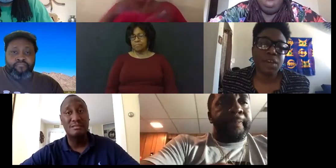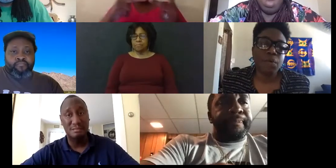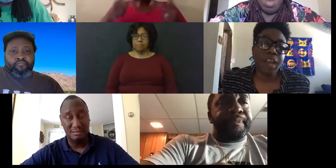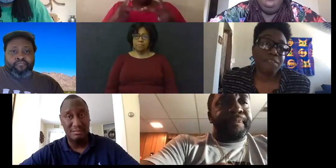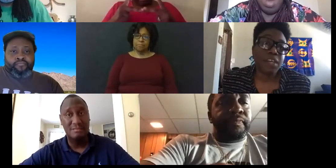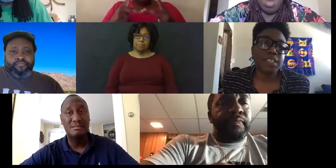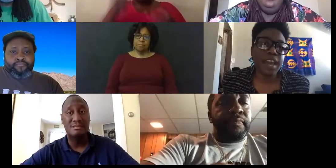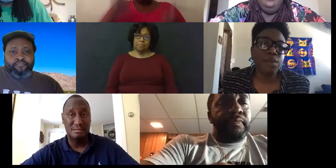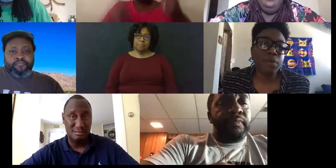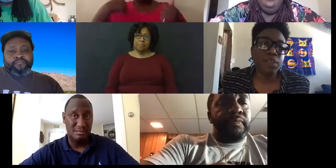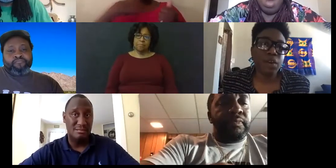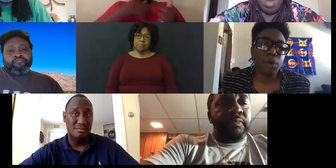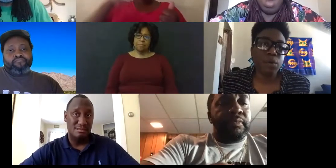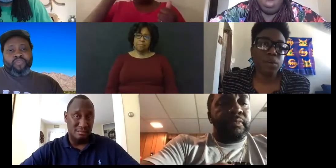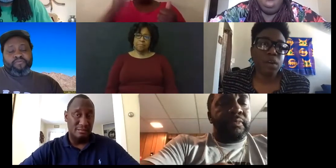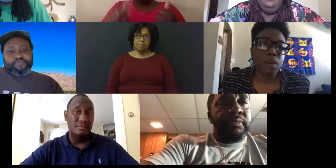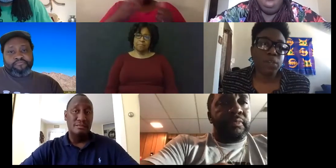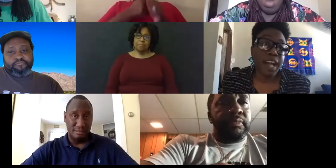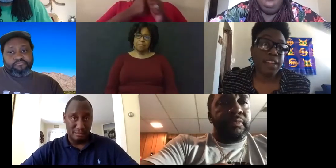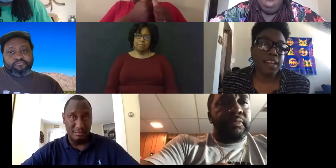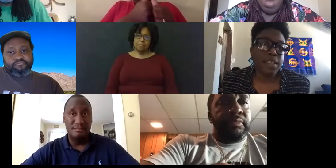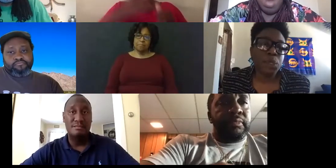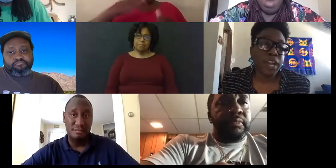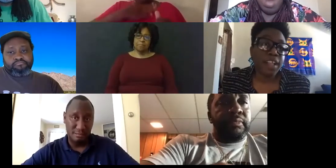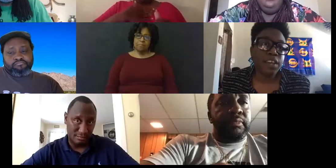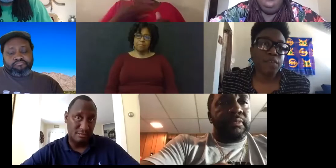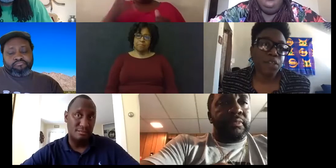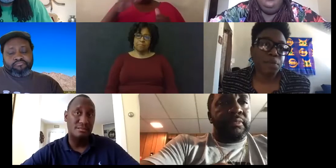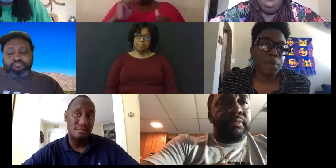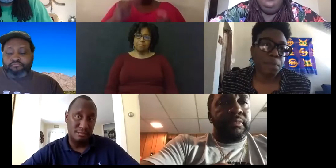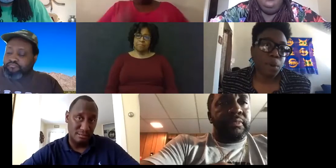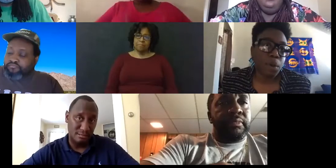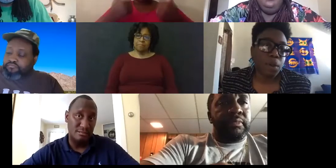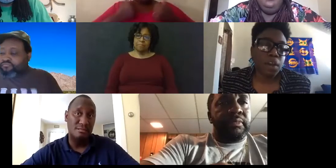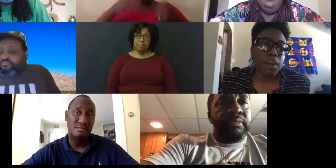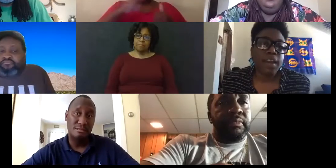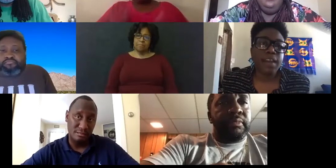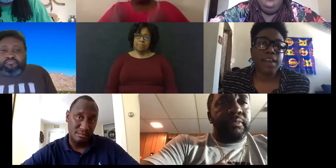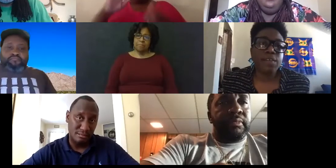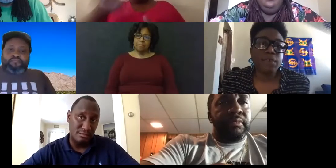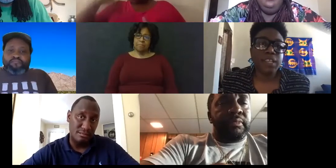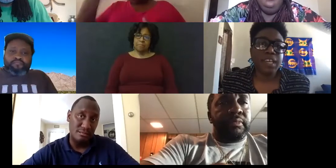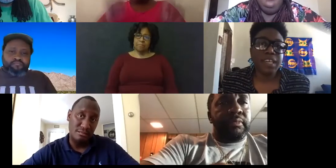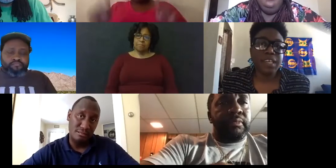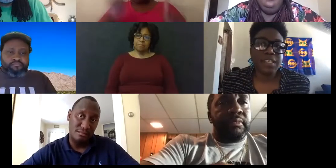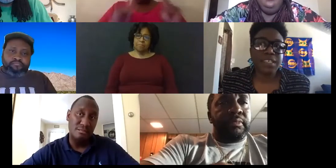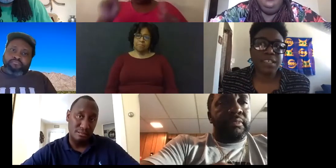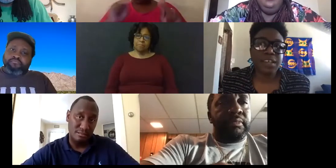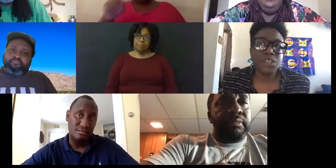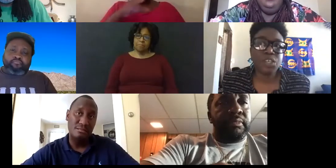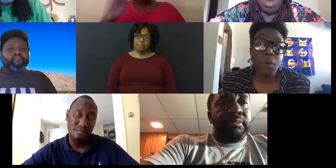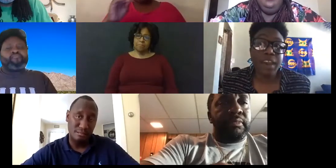which we have to contend with our own mortality and the mortality of other people, it really